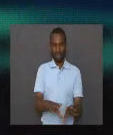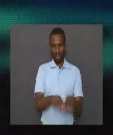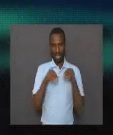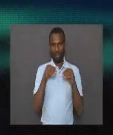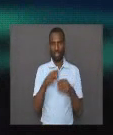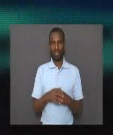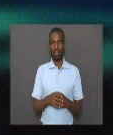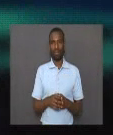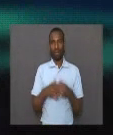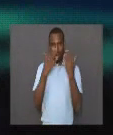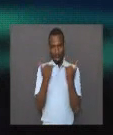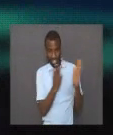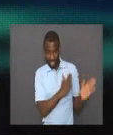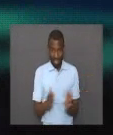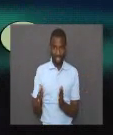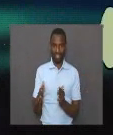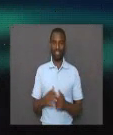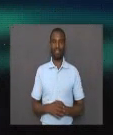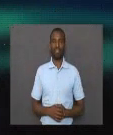Students, let's get ready.